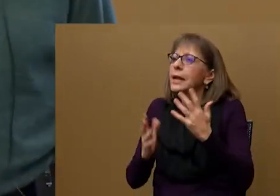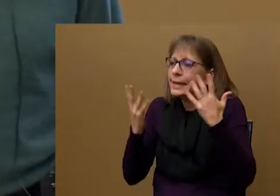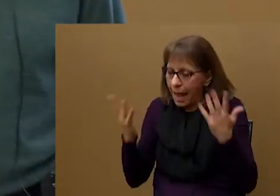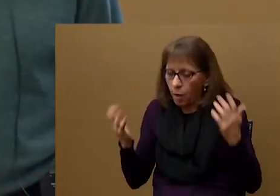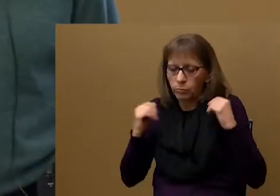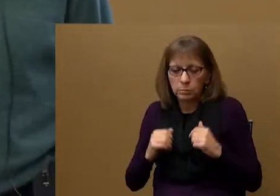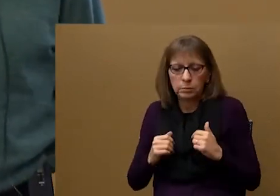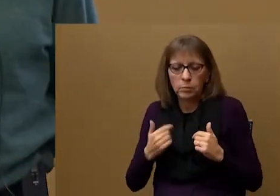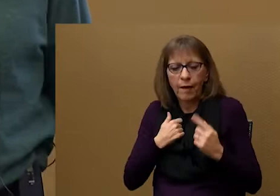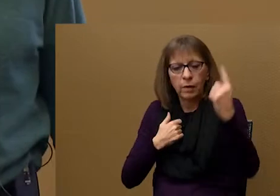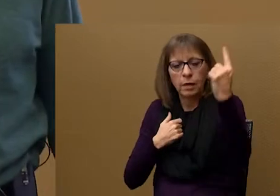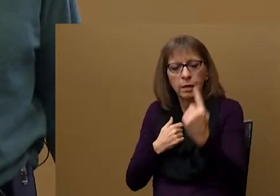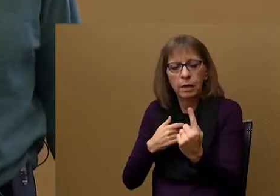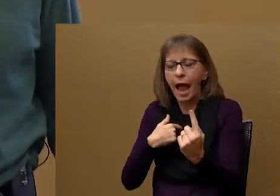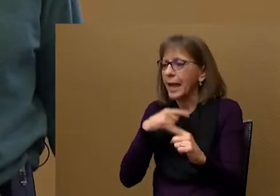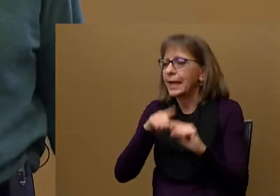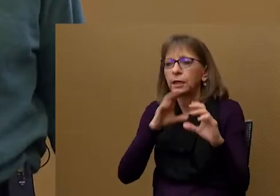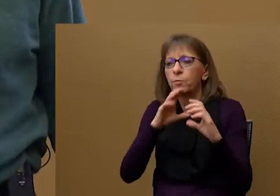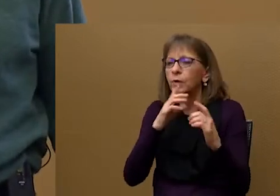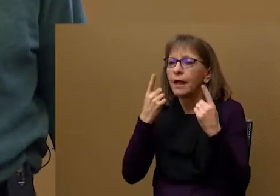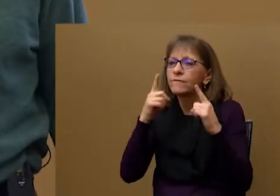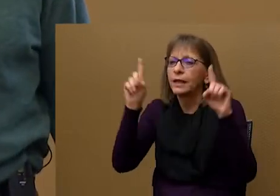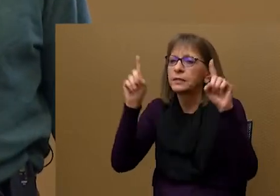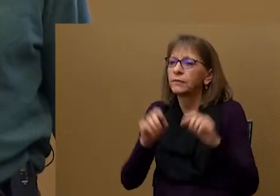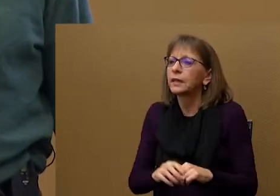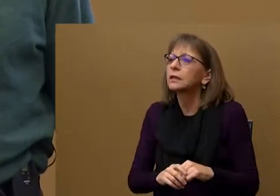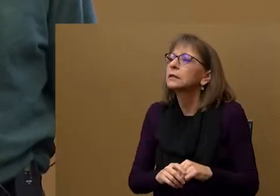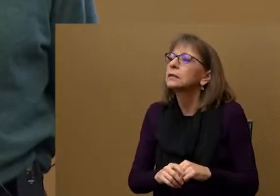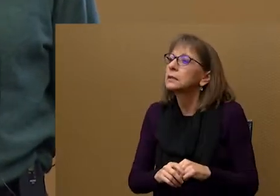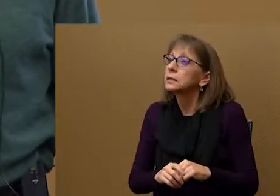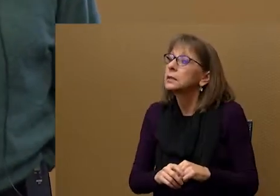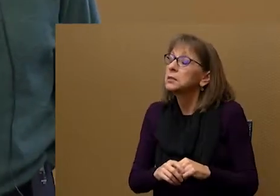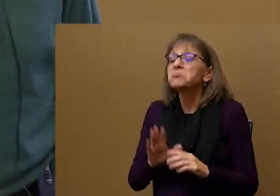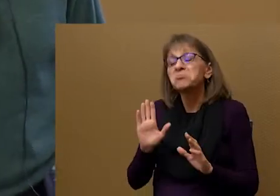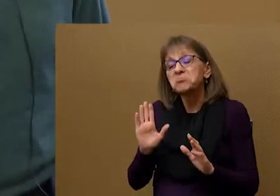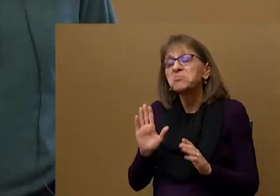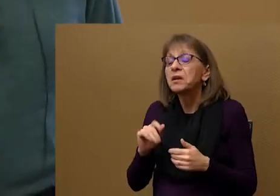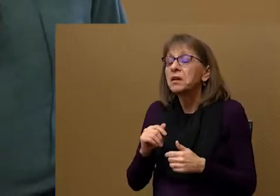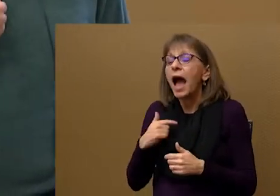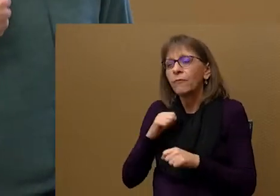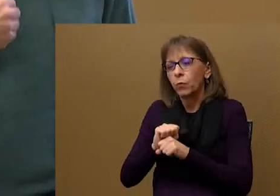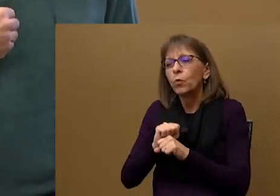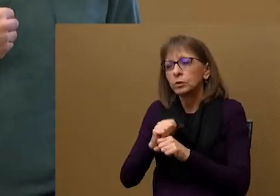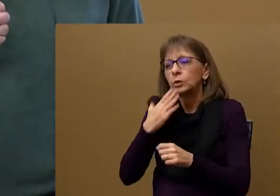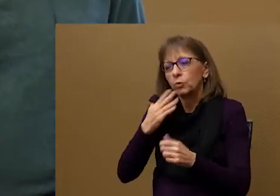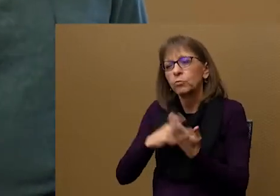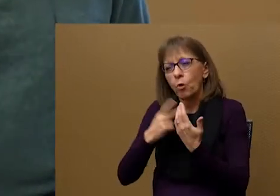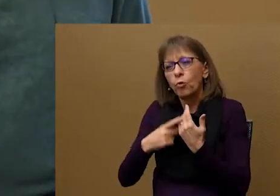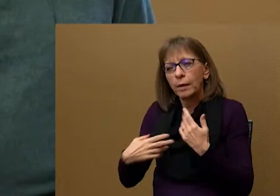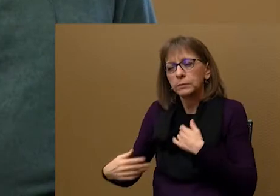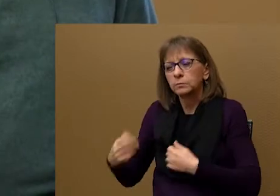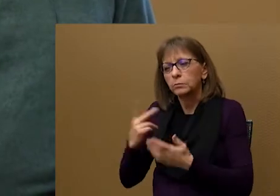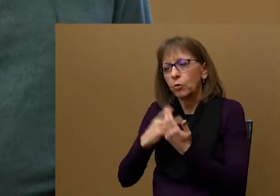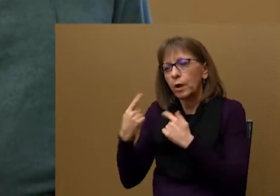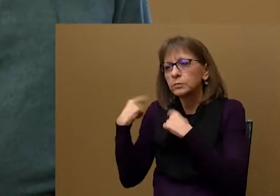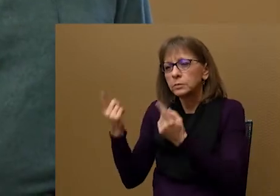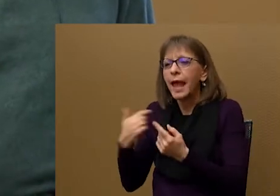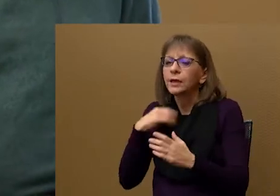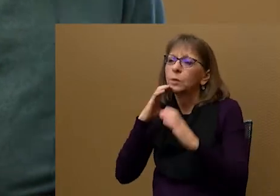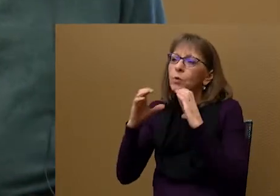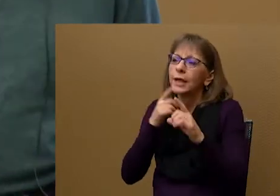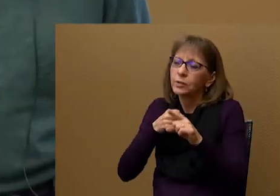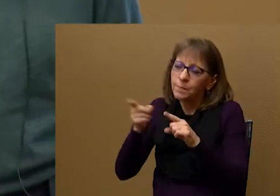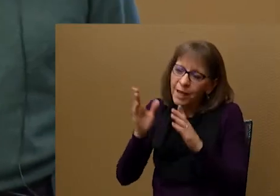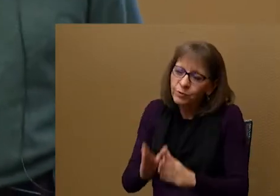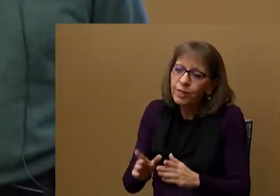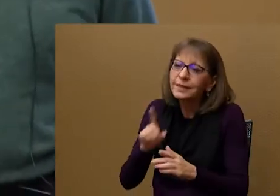who you're really not communicating effectively with? In programs, I've always had the luxury in programs, because I've worked in quality